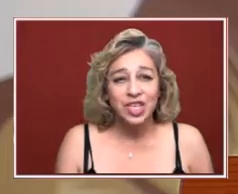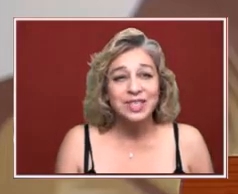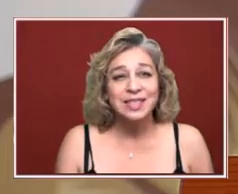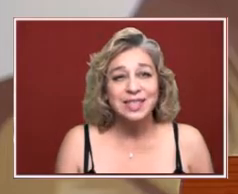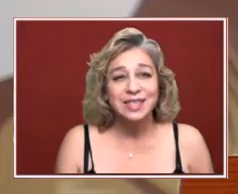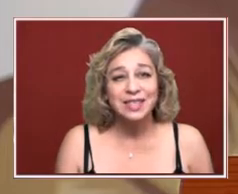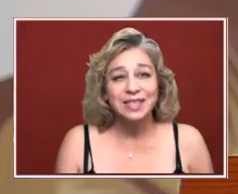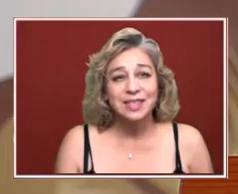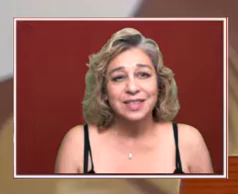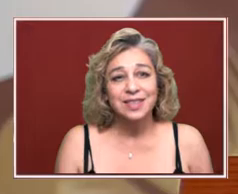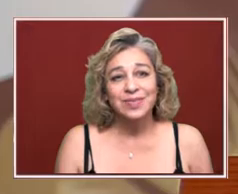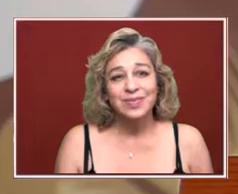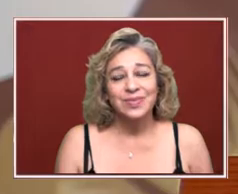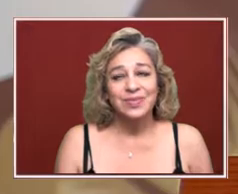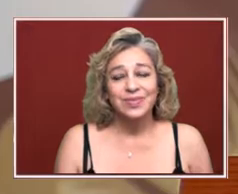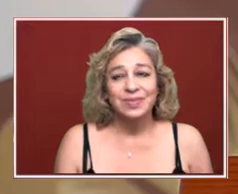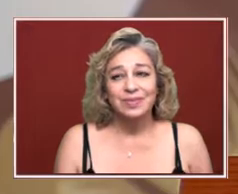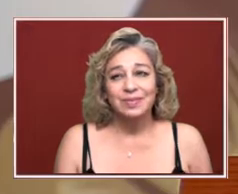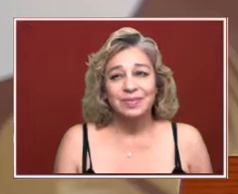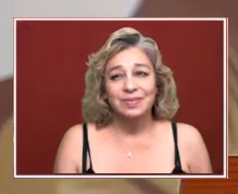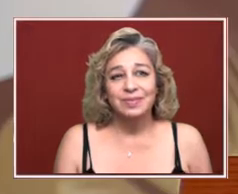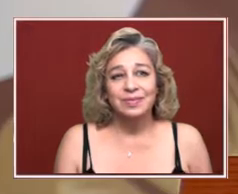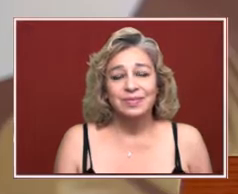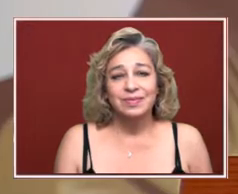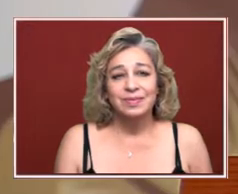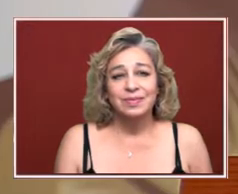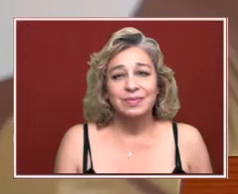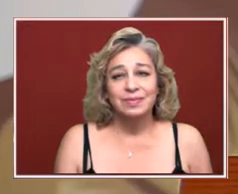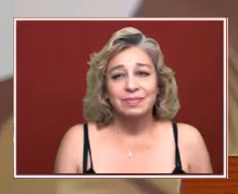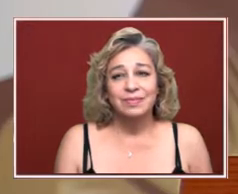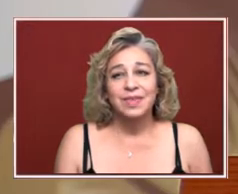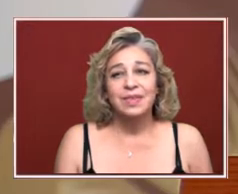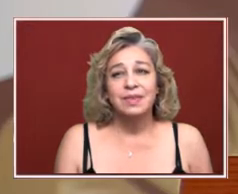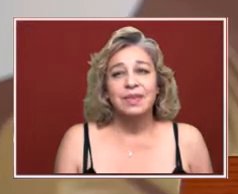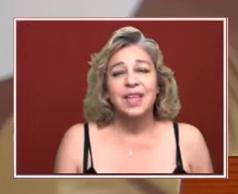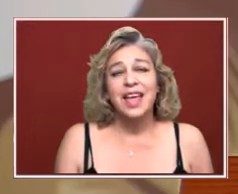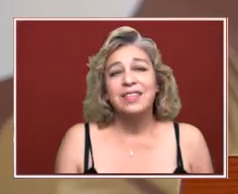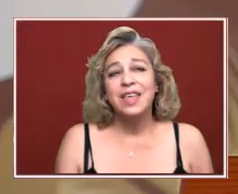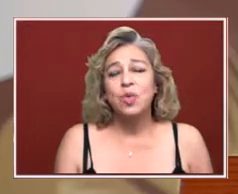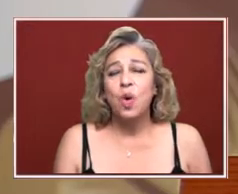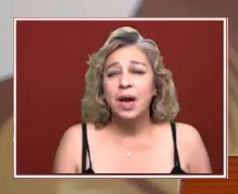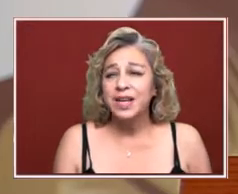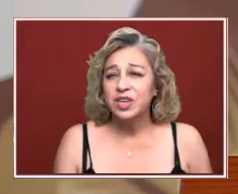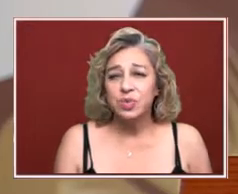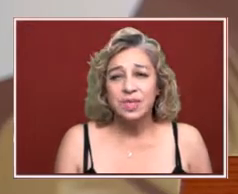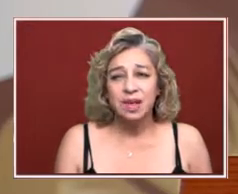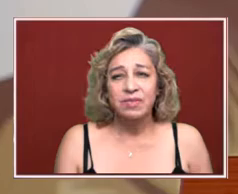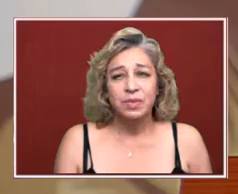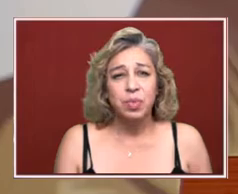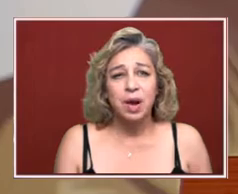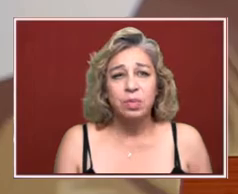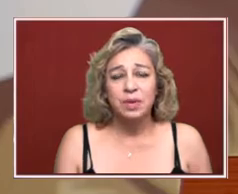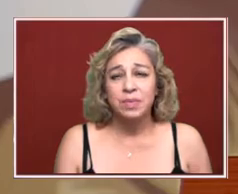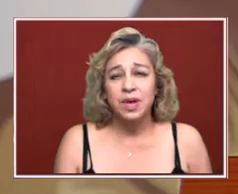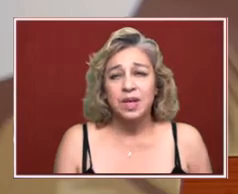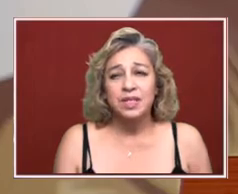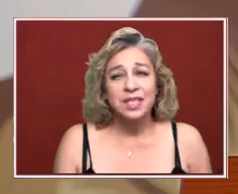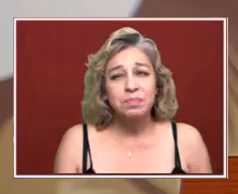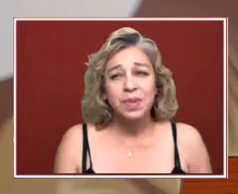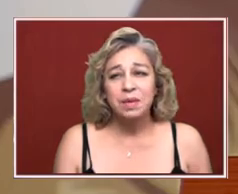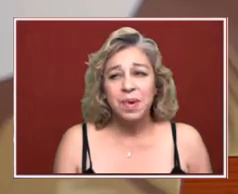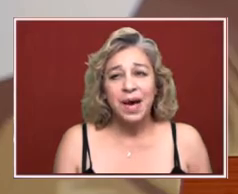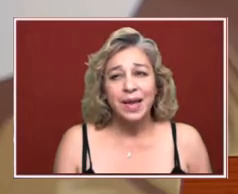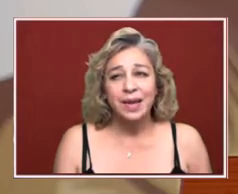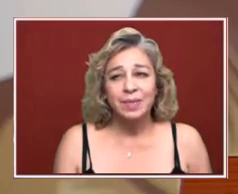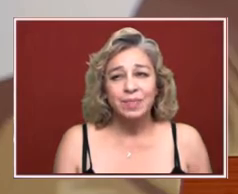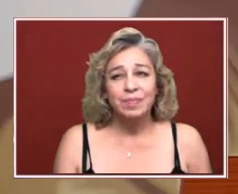of justice. Y se quería resolver el problema solo. And they wanted to resolve the problem